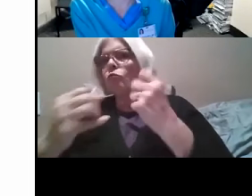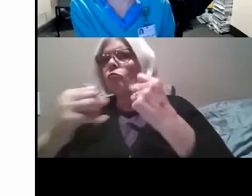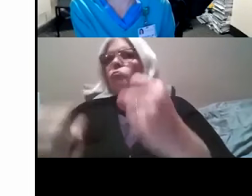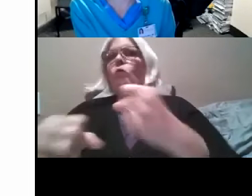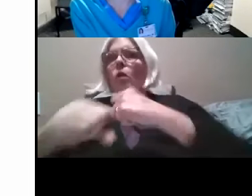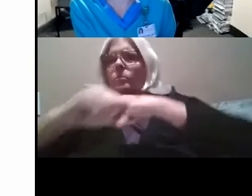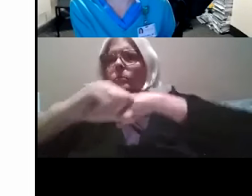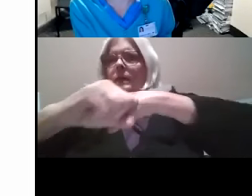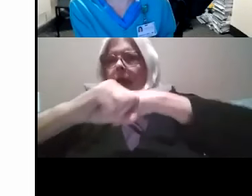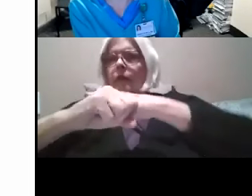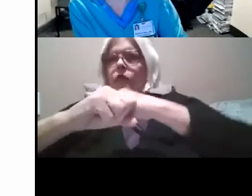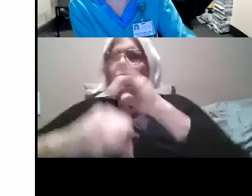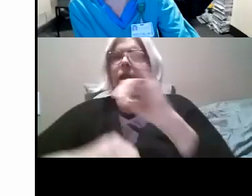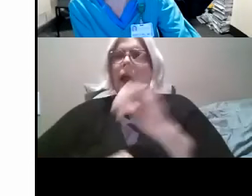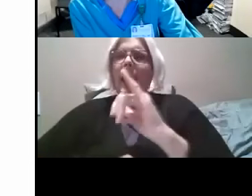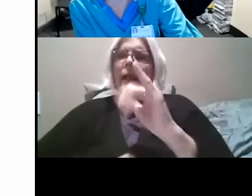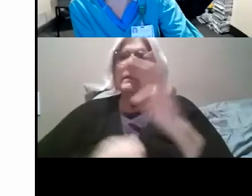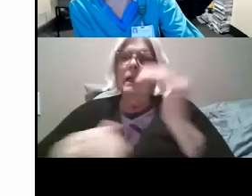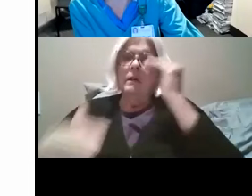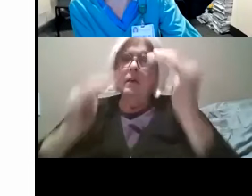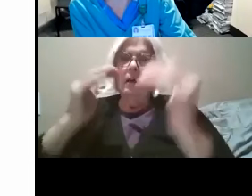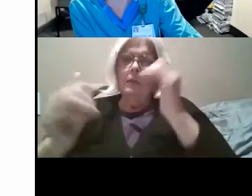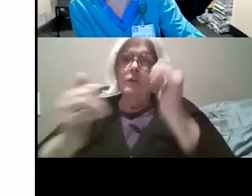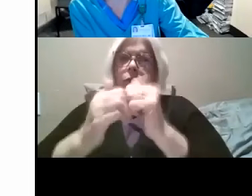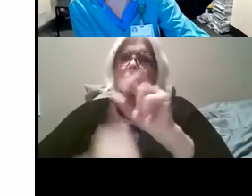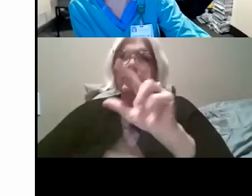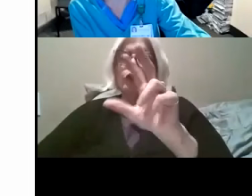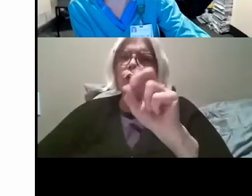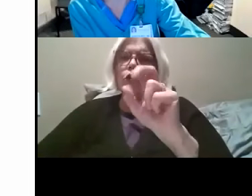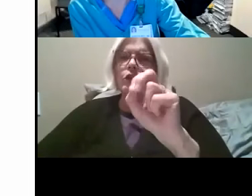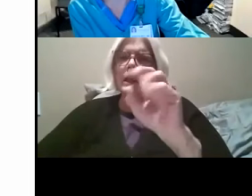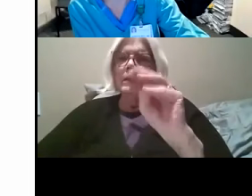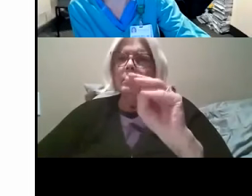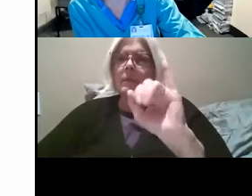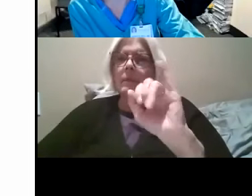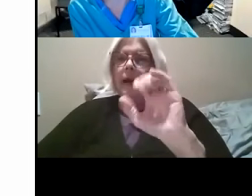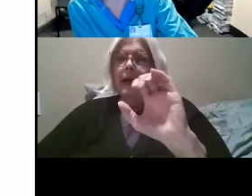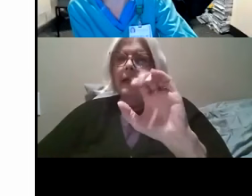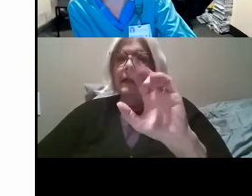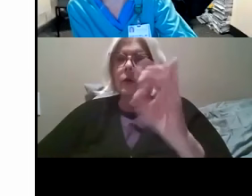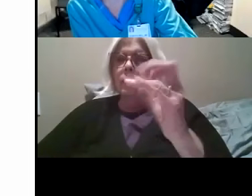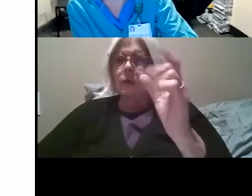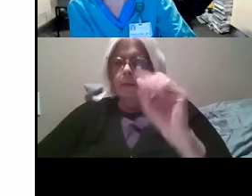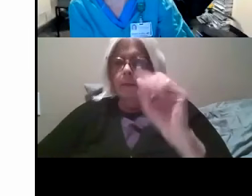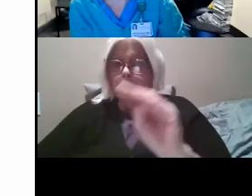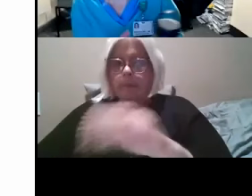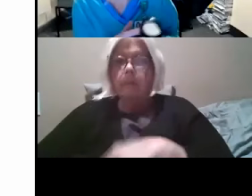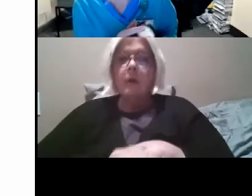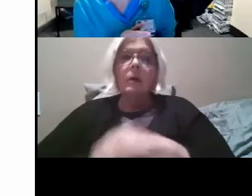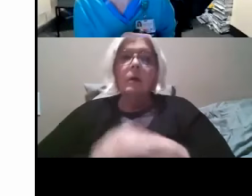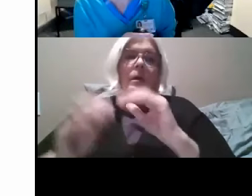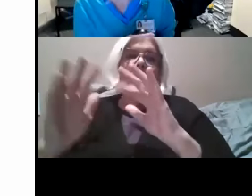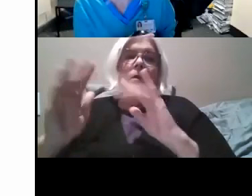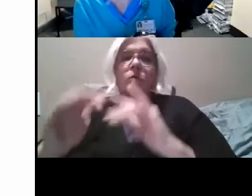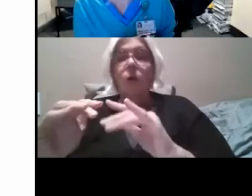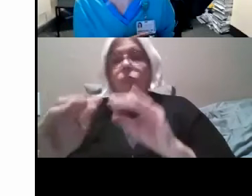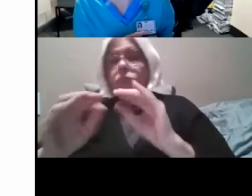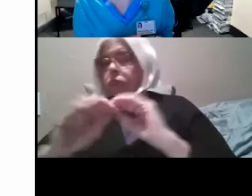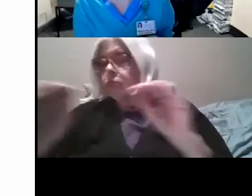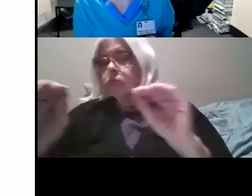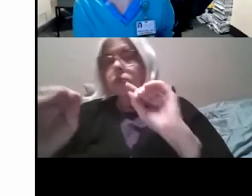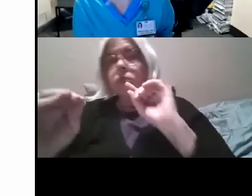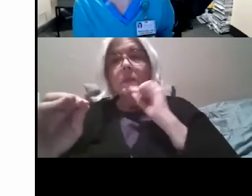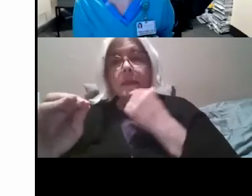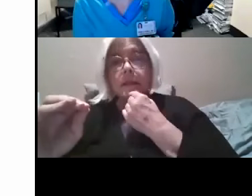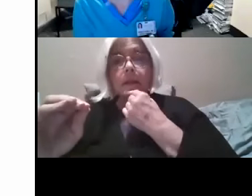pediatrics was the initial parts of the trial, and actually I think that's in a later slide, so I can go over that in a minute. But so briefly, they saw a